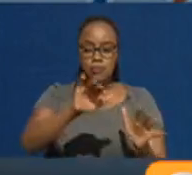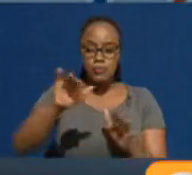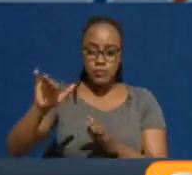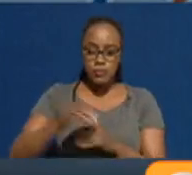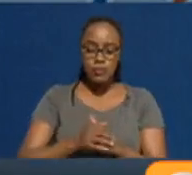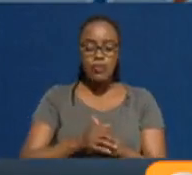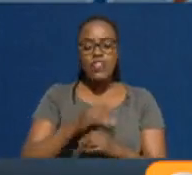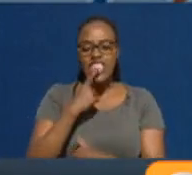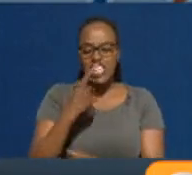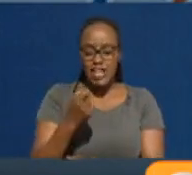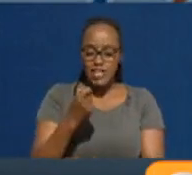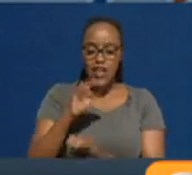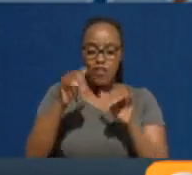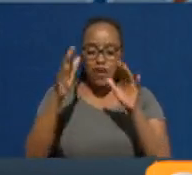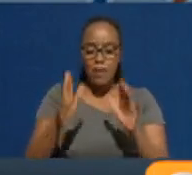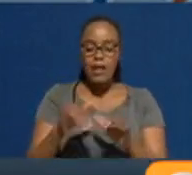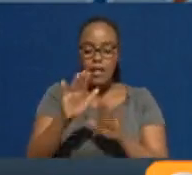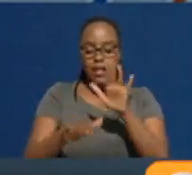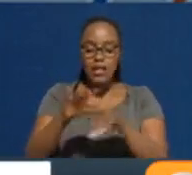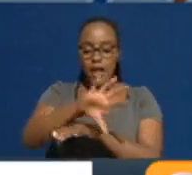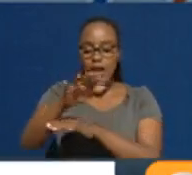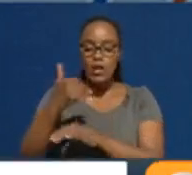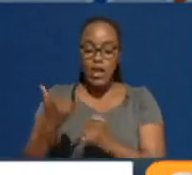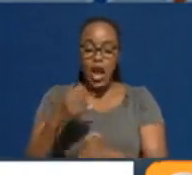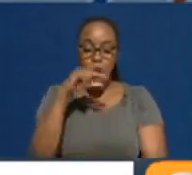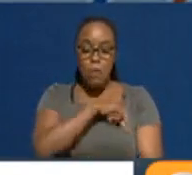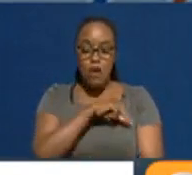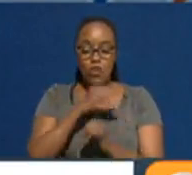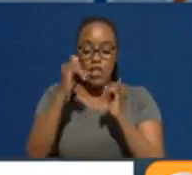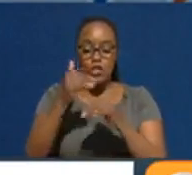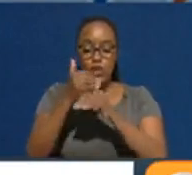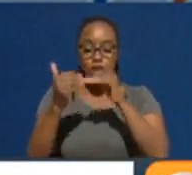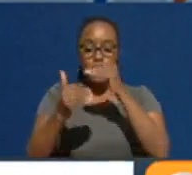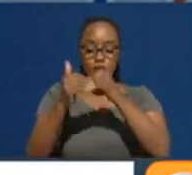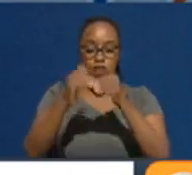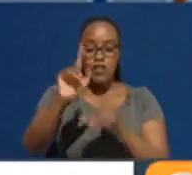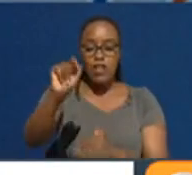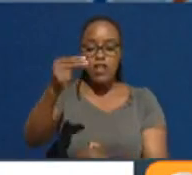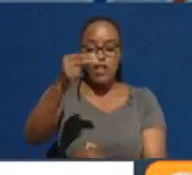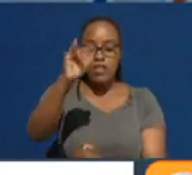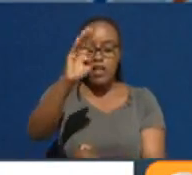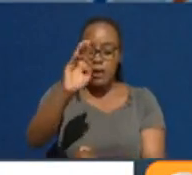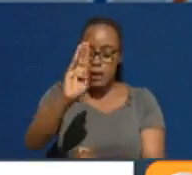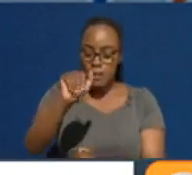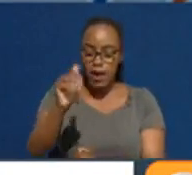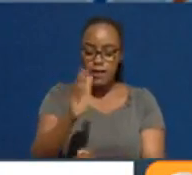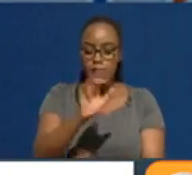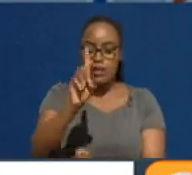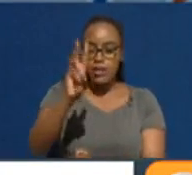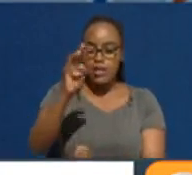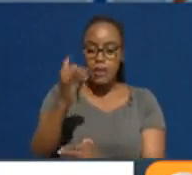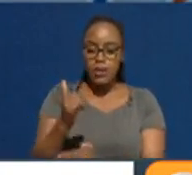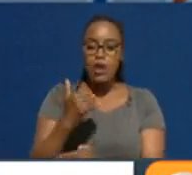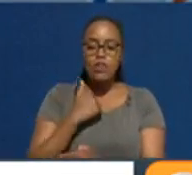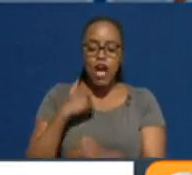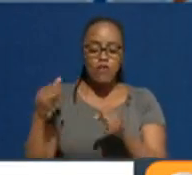Elsewhere, rice farmers in Kirinyaga County are already benefiting from the newly constructed THIBA Dam in the county that is now filled